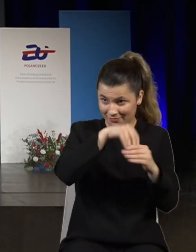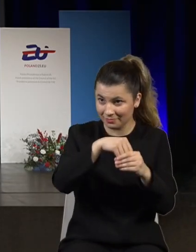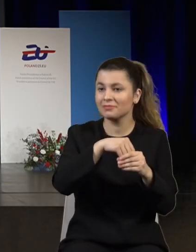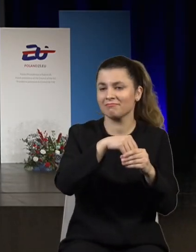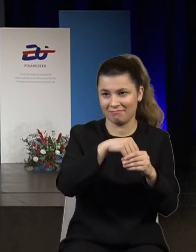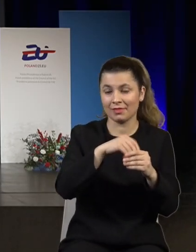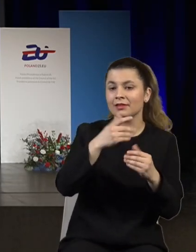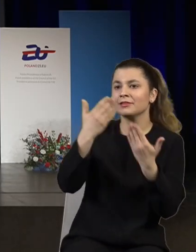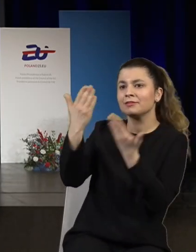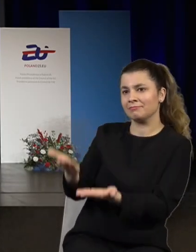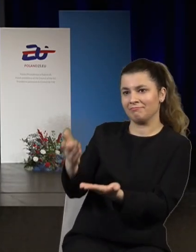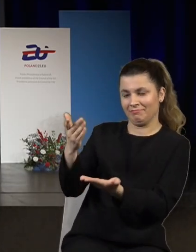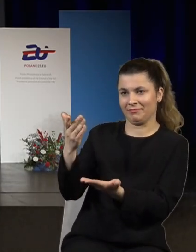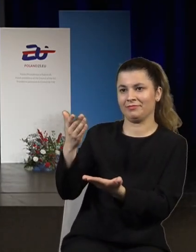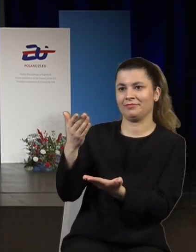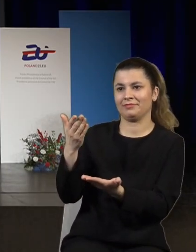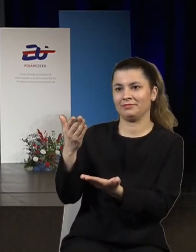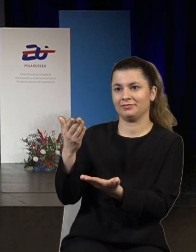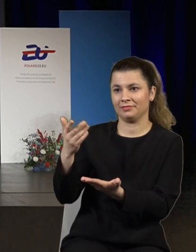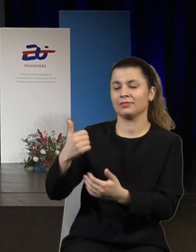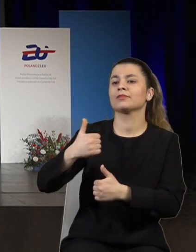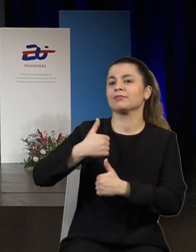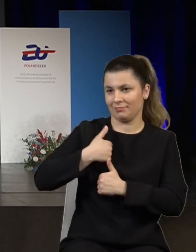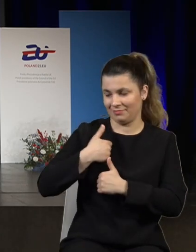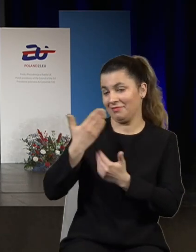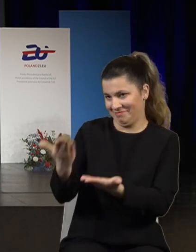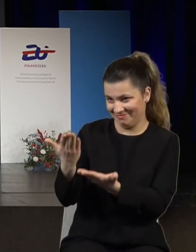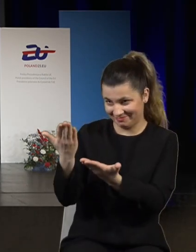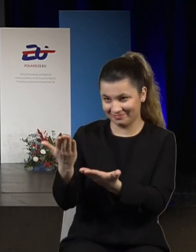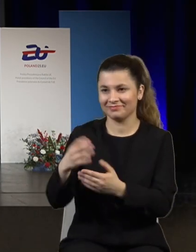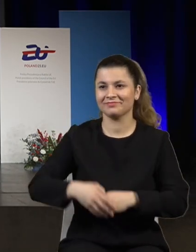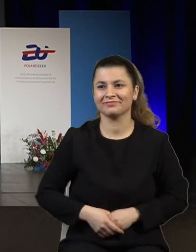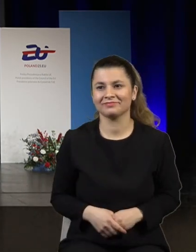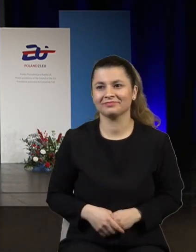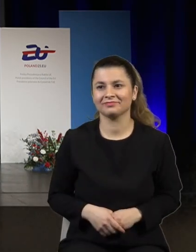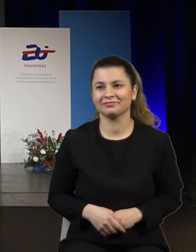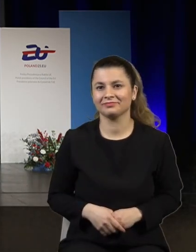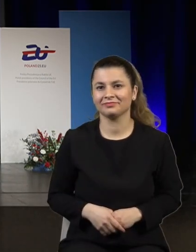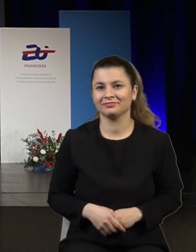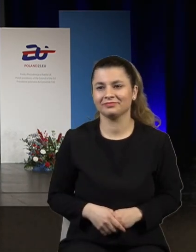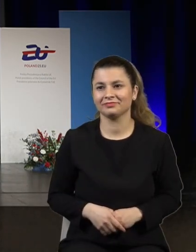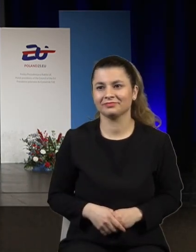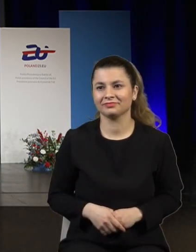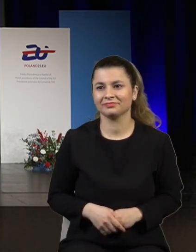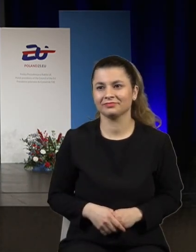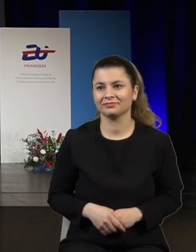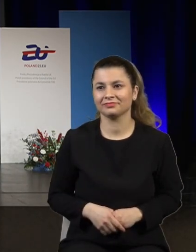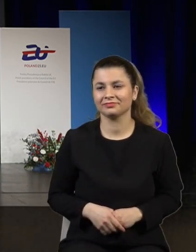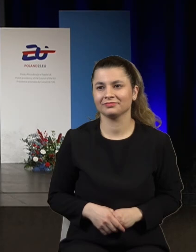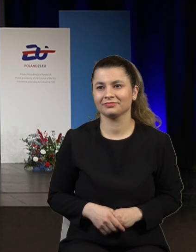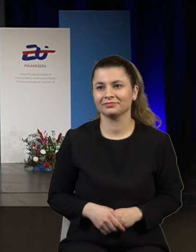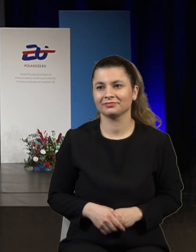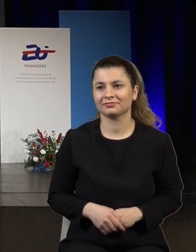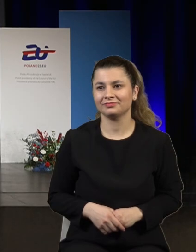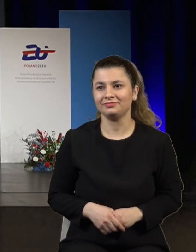When considering the rapidly evolving security situation, well, the security situation in 2025